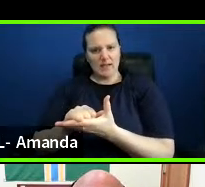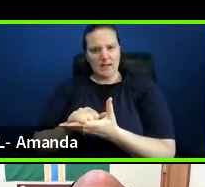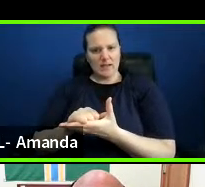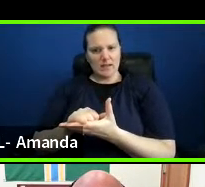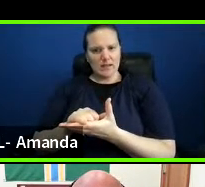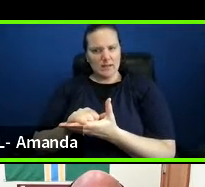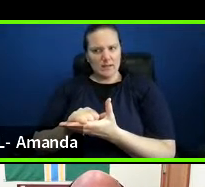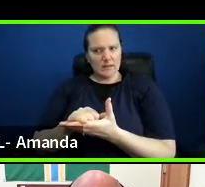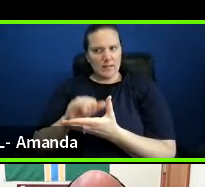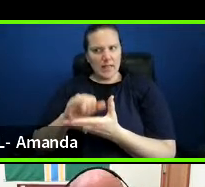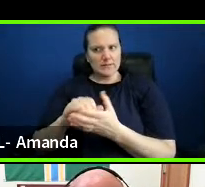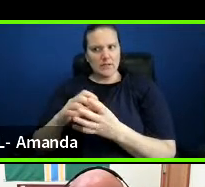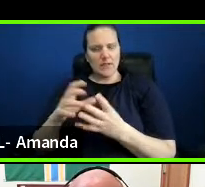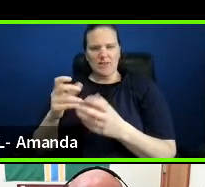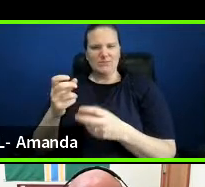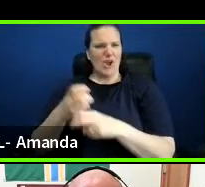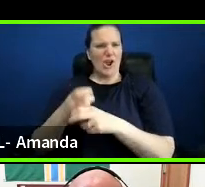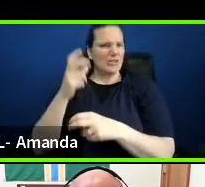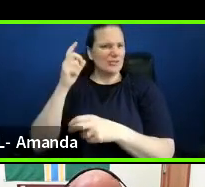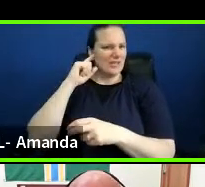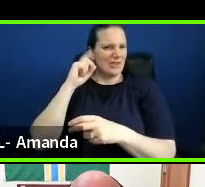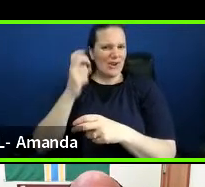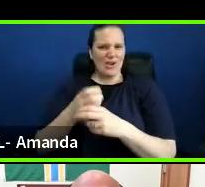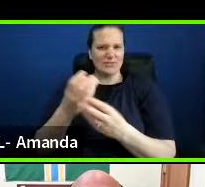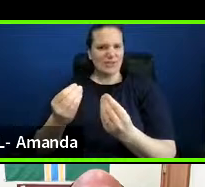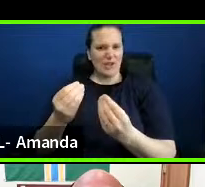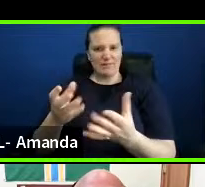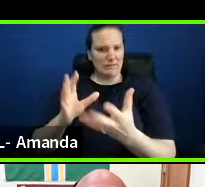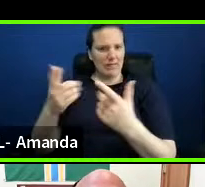a lot of like, sure.